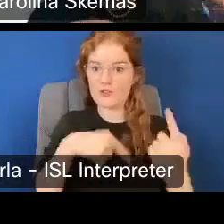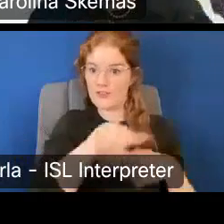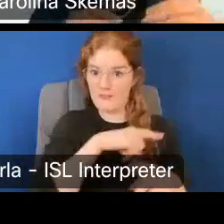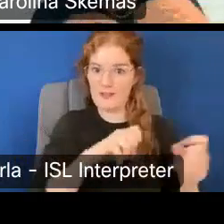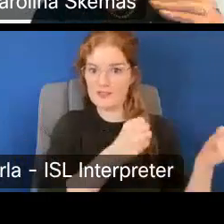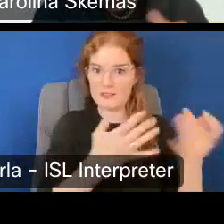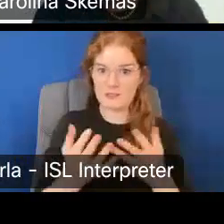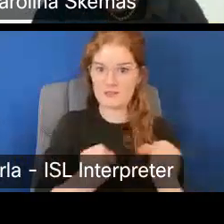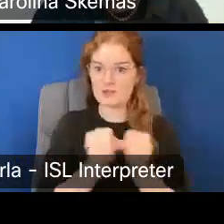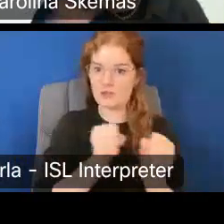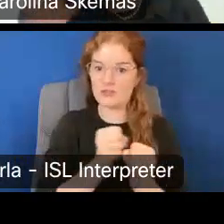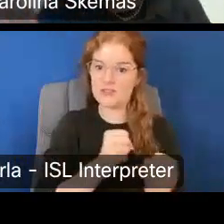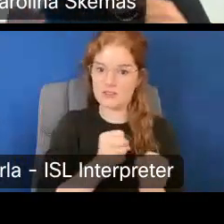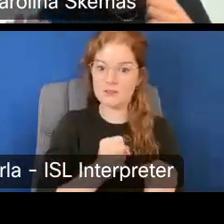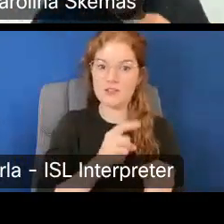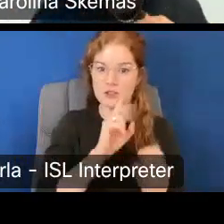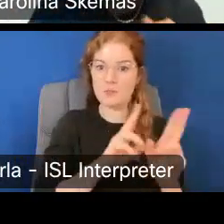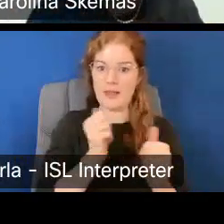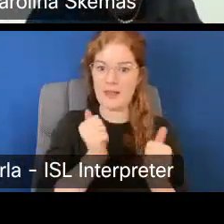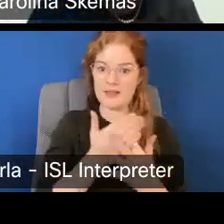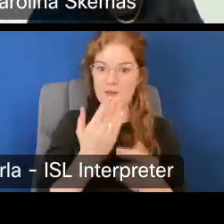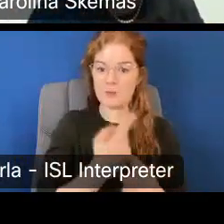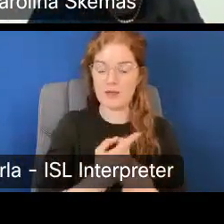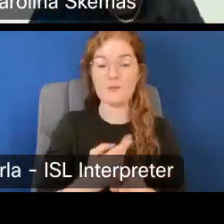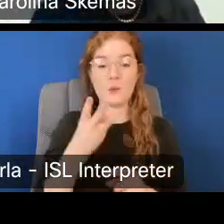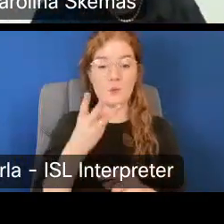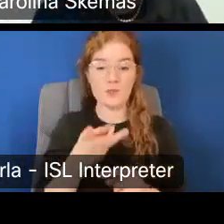delivering that service and those touch points. I'm going to touch about this a little bit